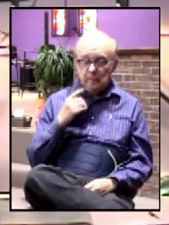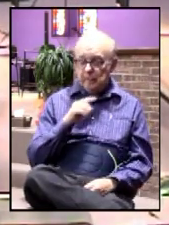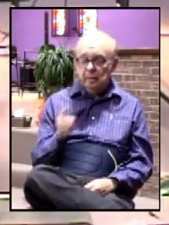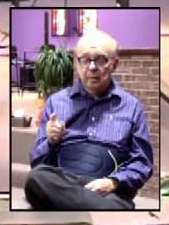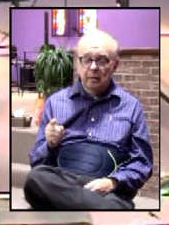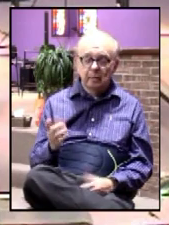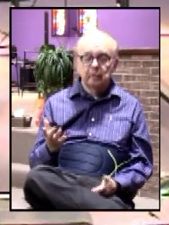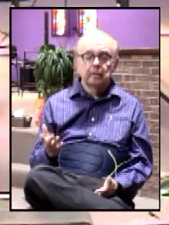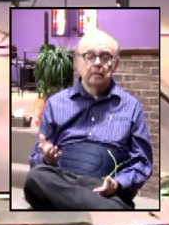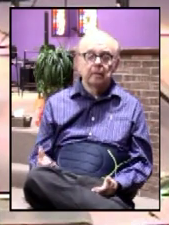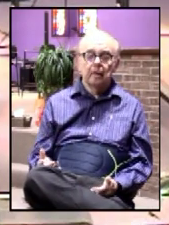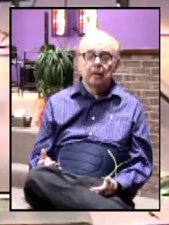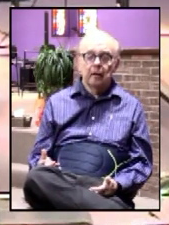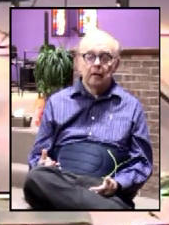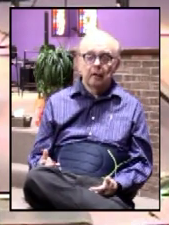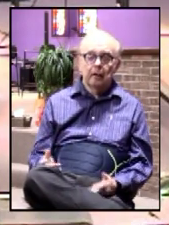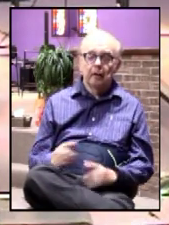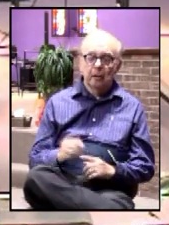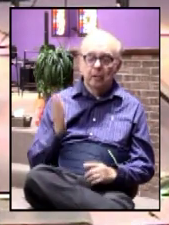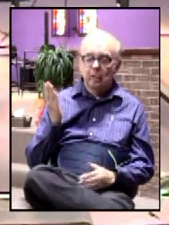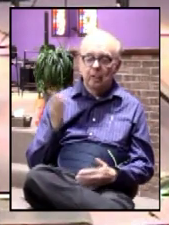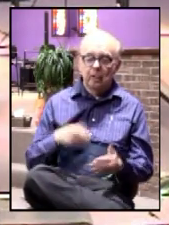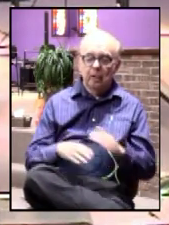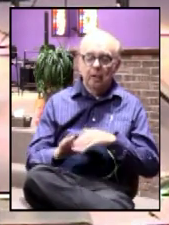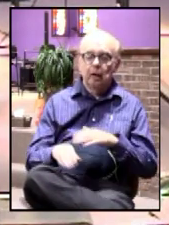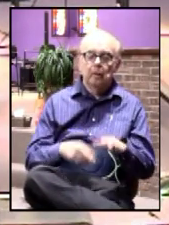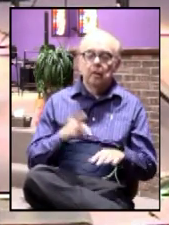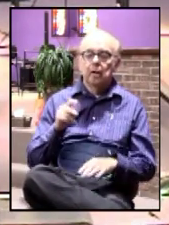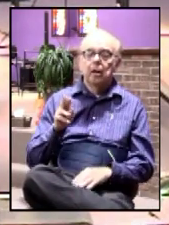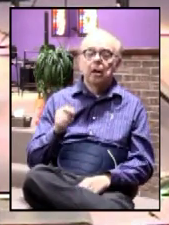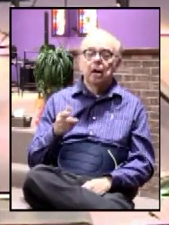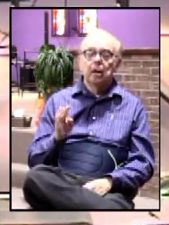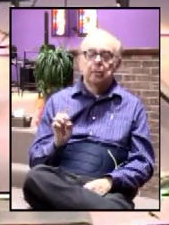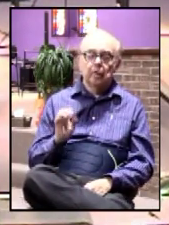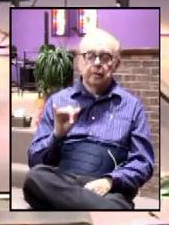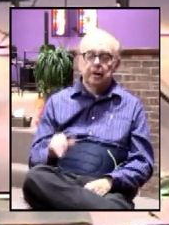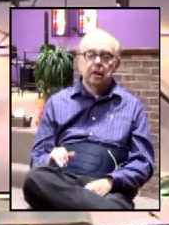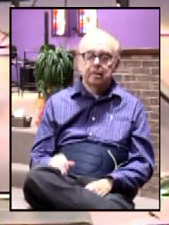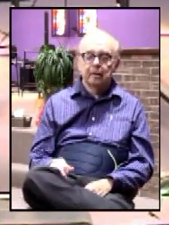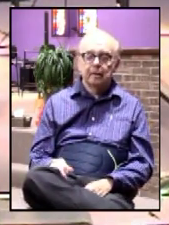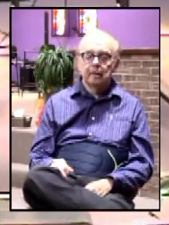Now, I don't know about y'all, but I have never walked into Kroger yet